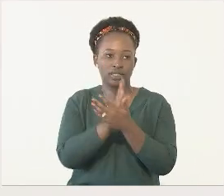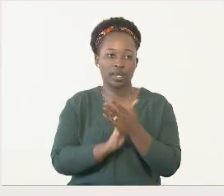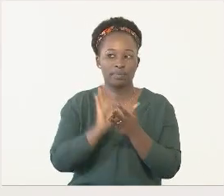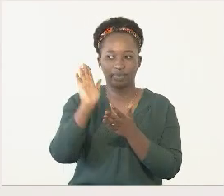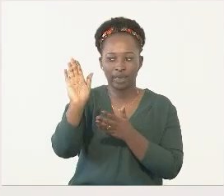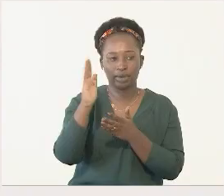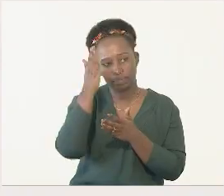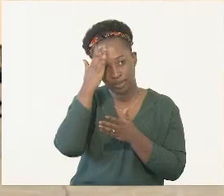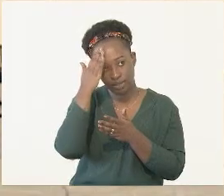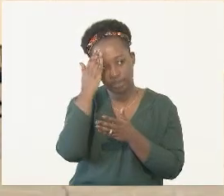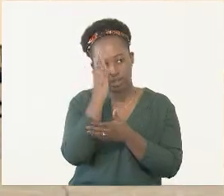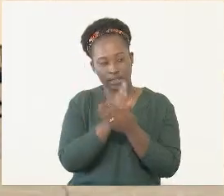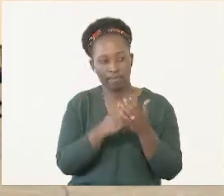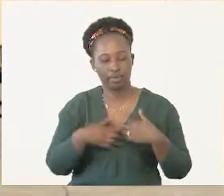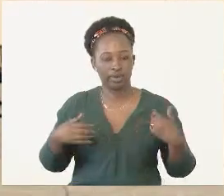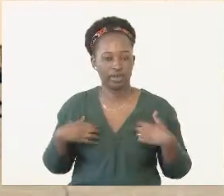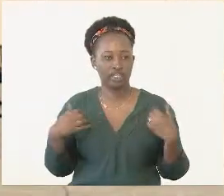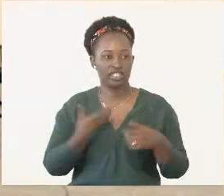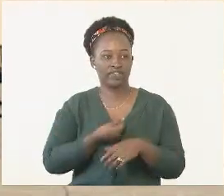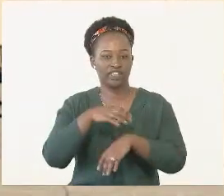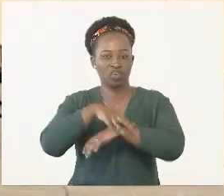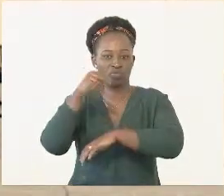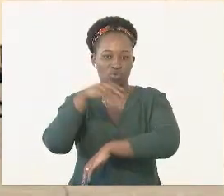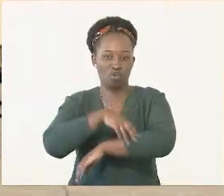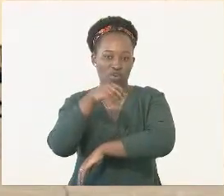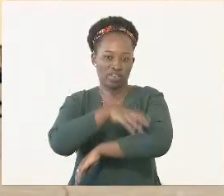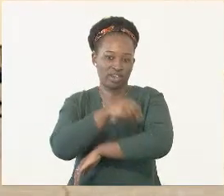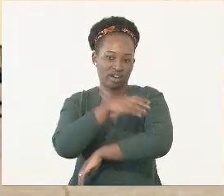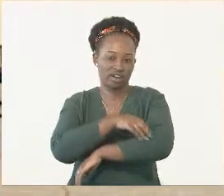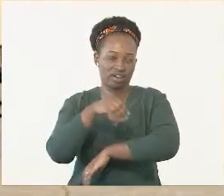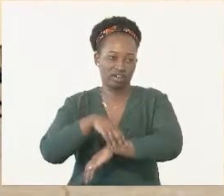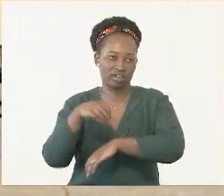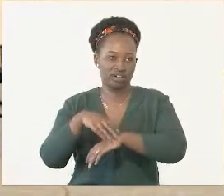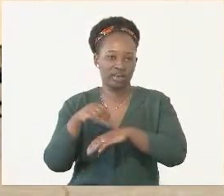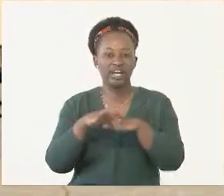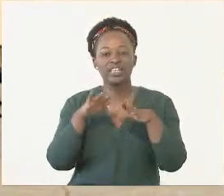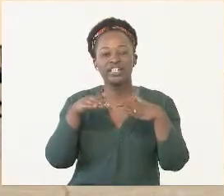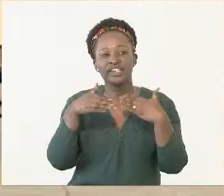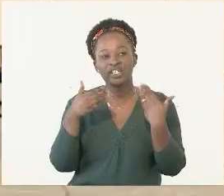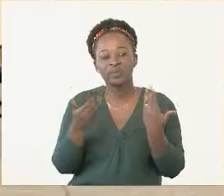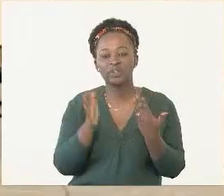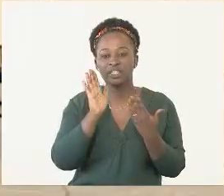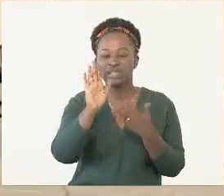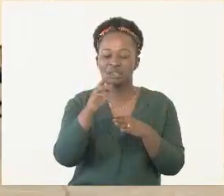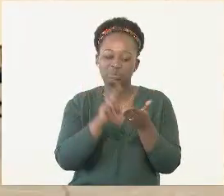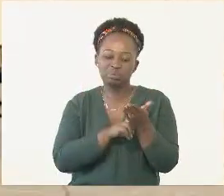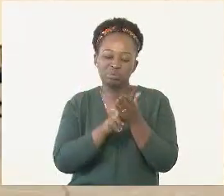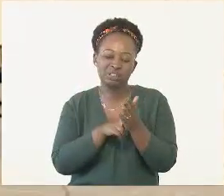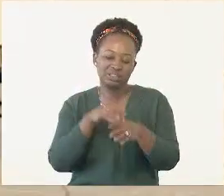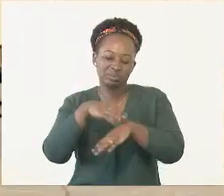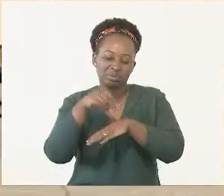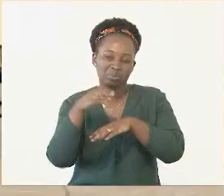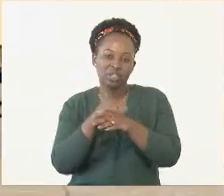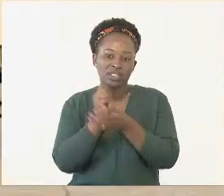the animals are covered by the fur or are covered by the hair on their skin. How do they go about it of regulating the